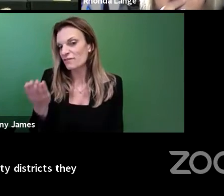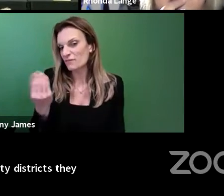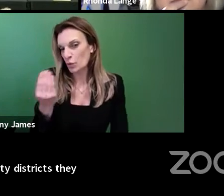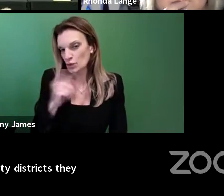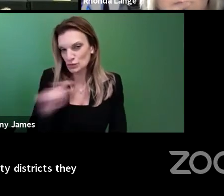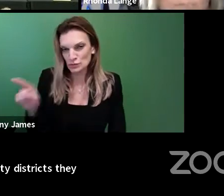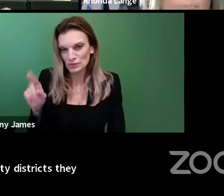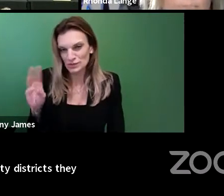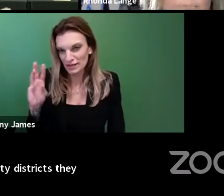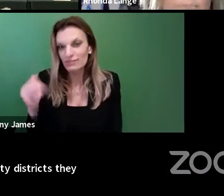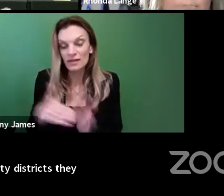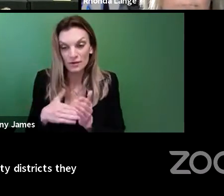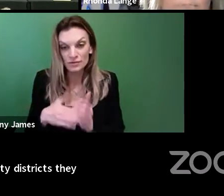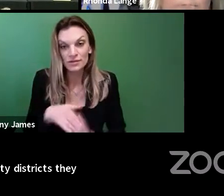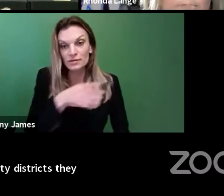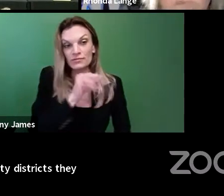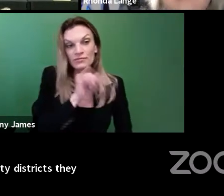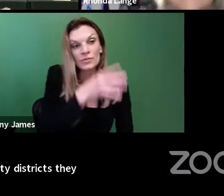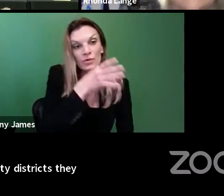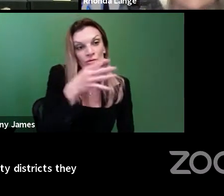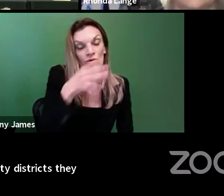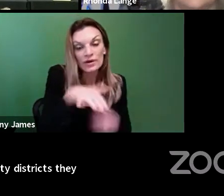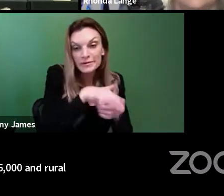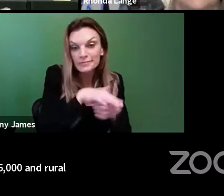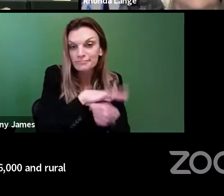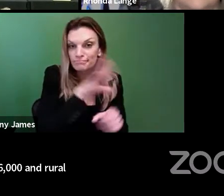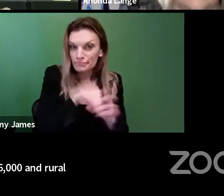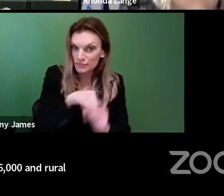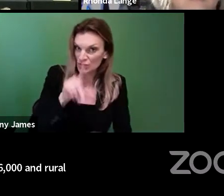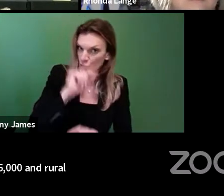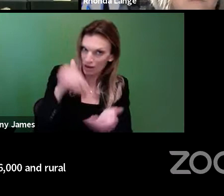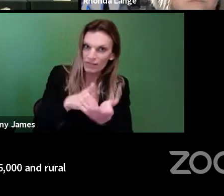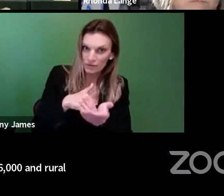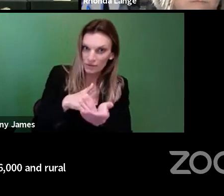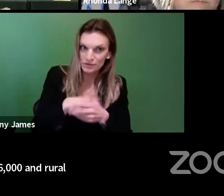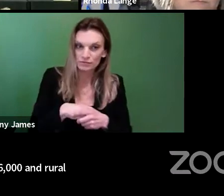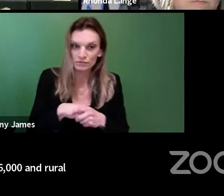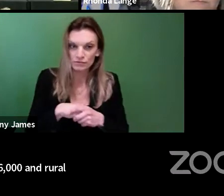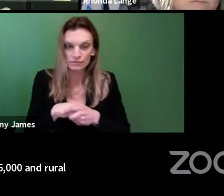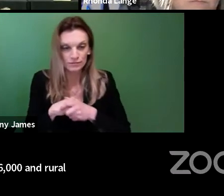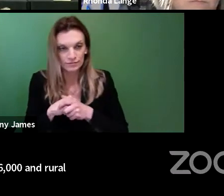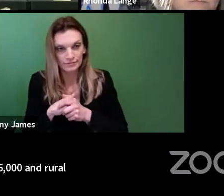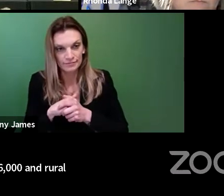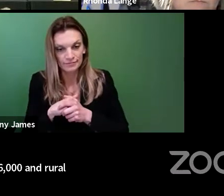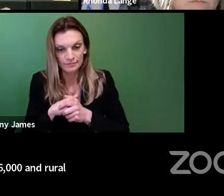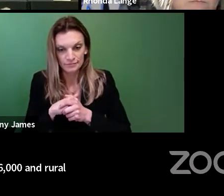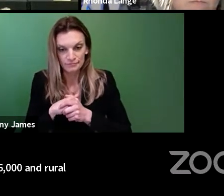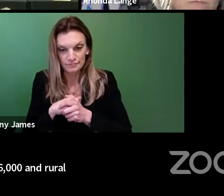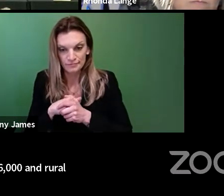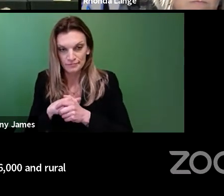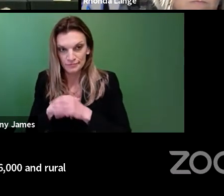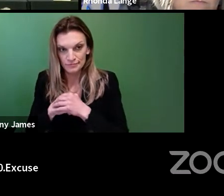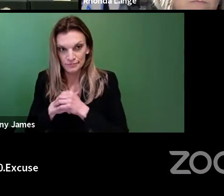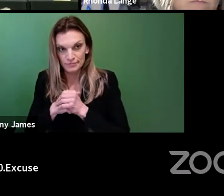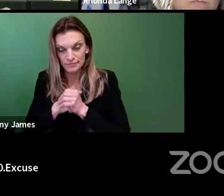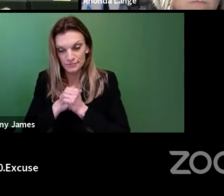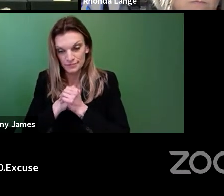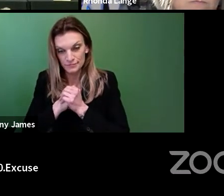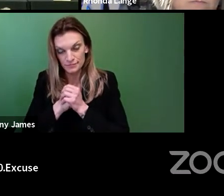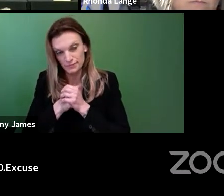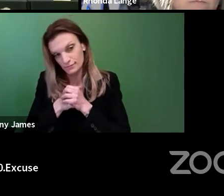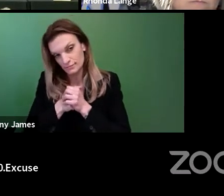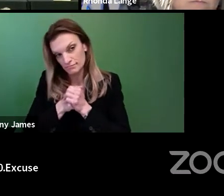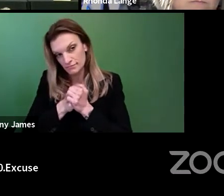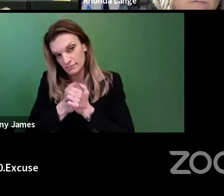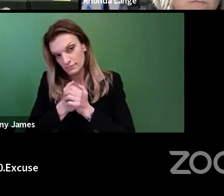to 16,000, and our rural areas include 20,000. Excuse me. That buffer, you know, the give or